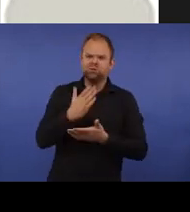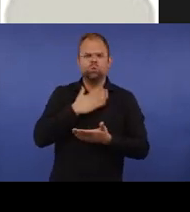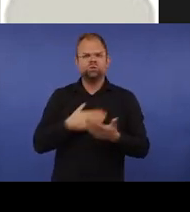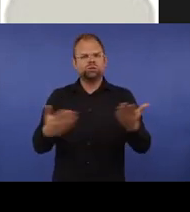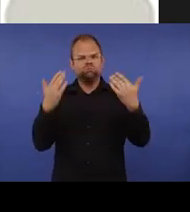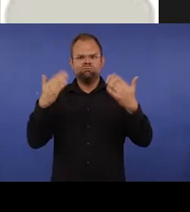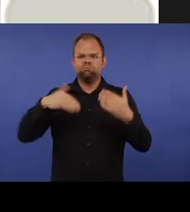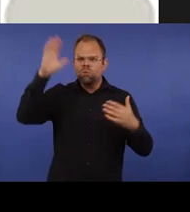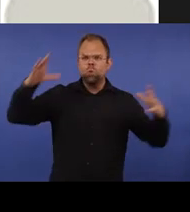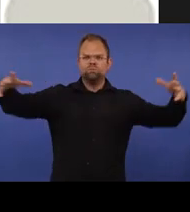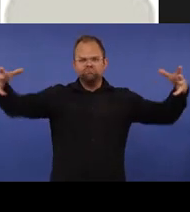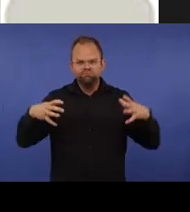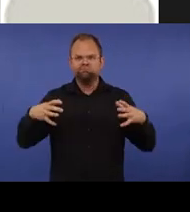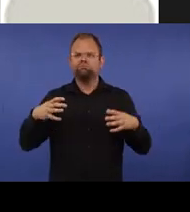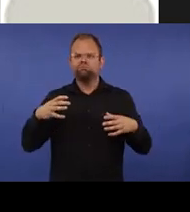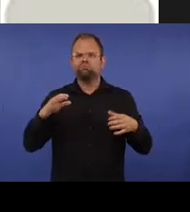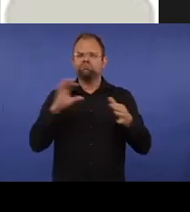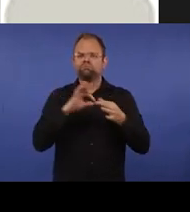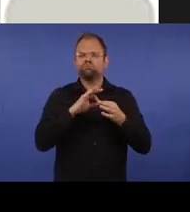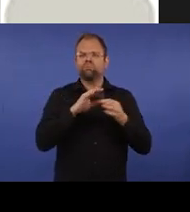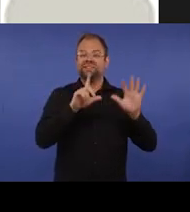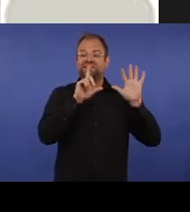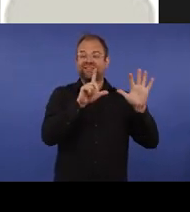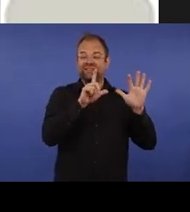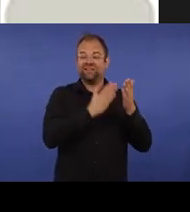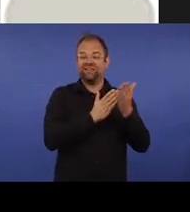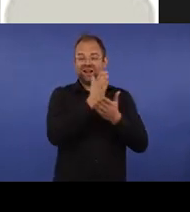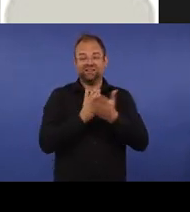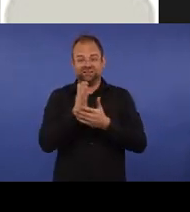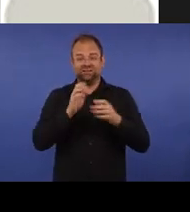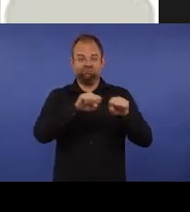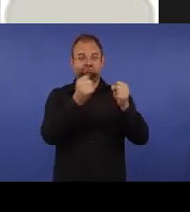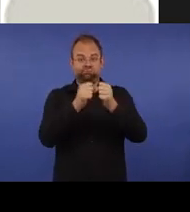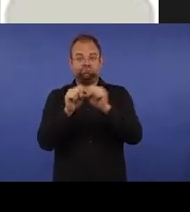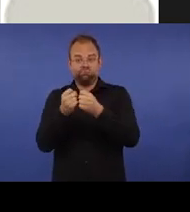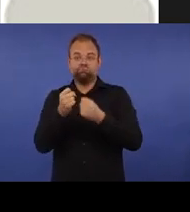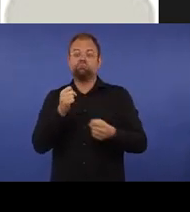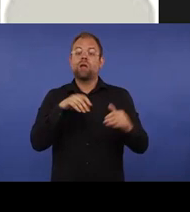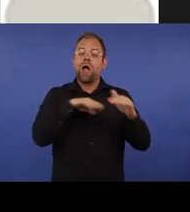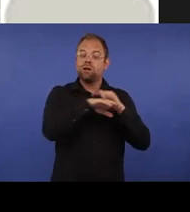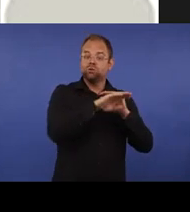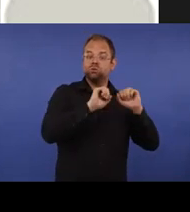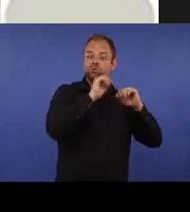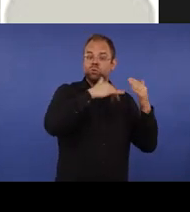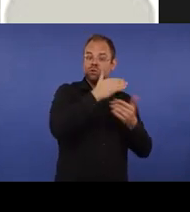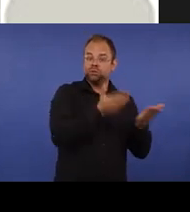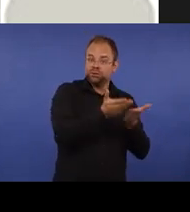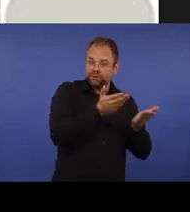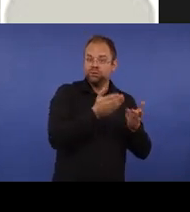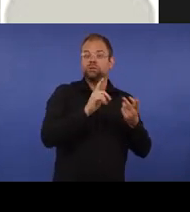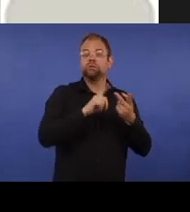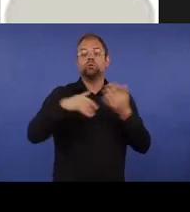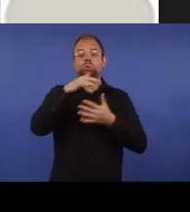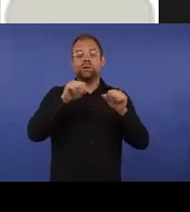our lives. We need that. You don't suspend it in times. So these were problems. So death, isolation, segregation, a need